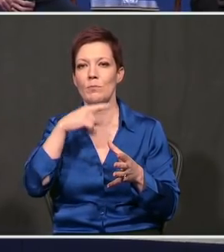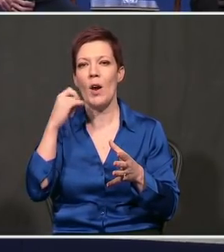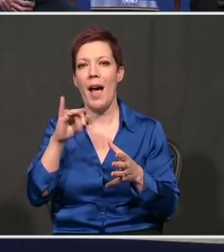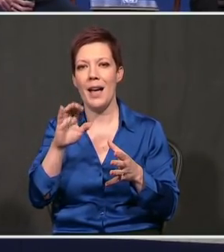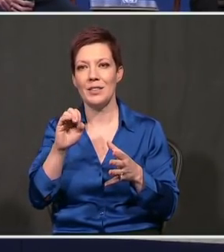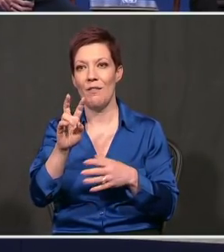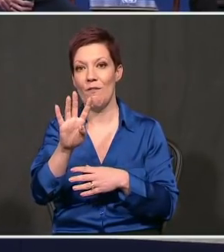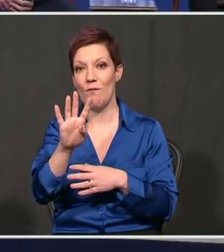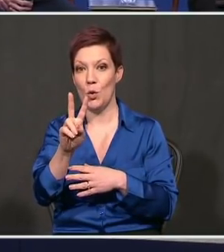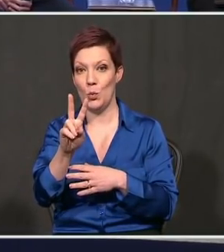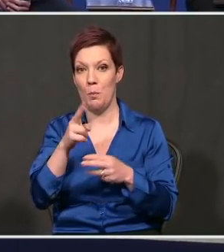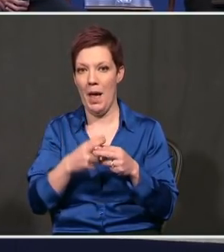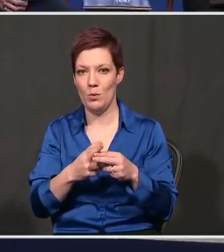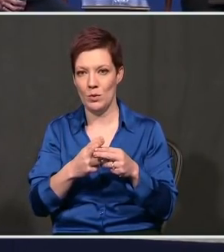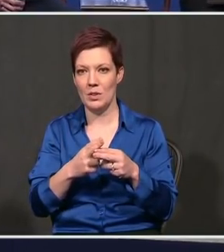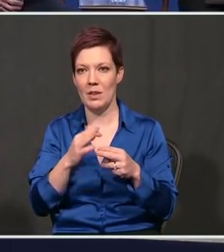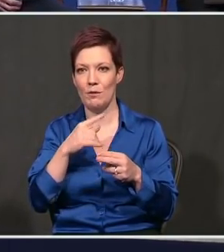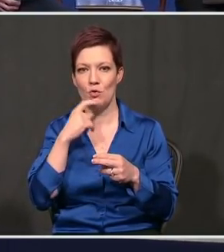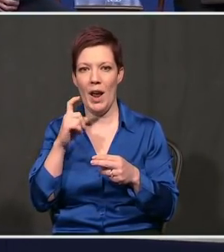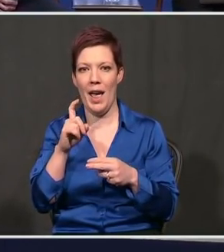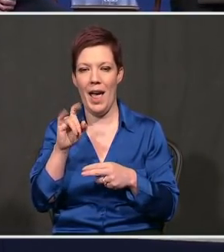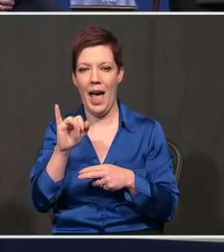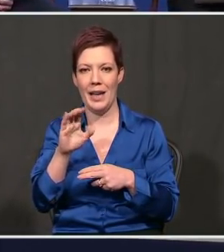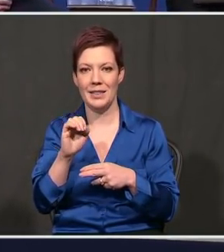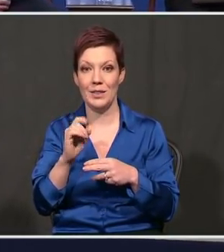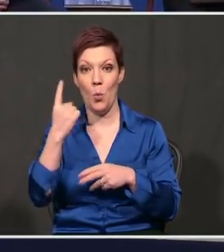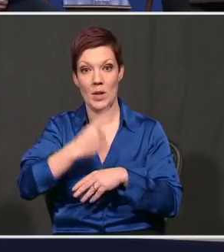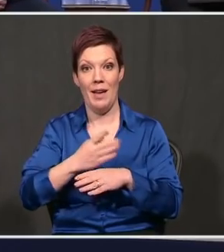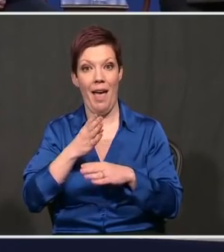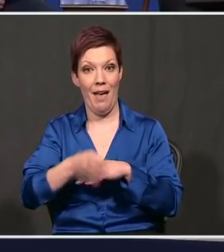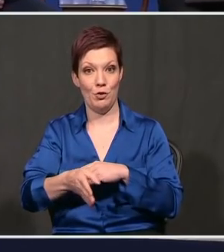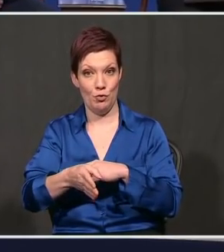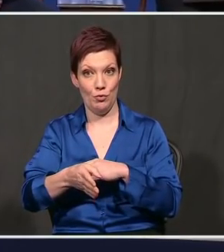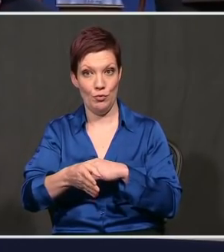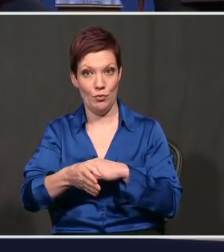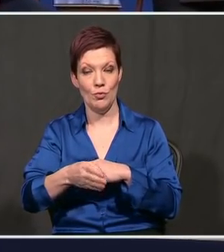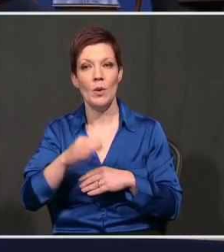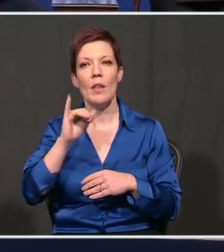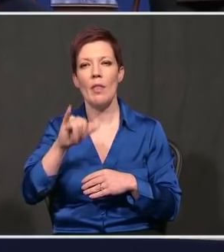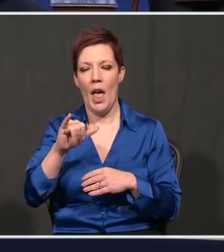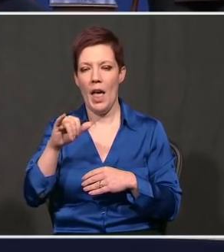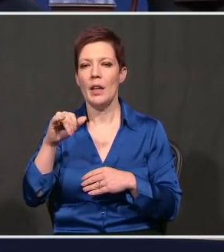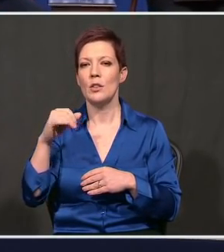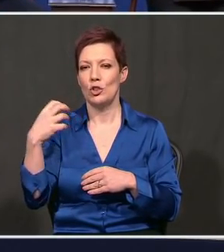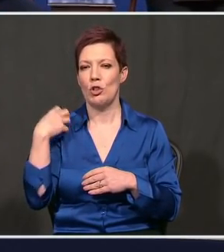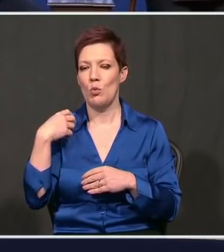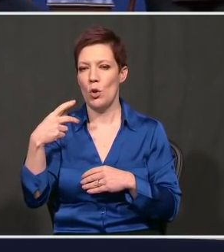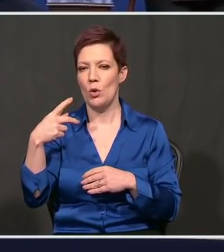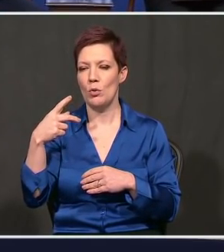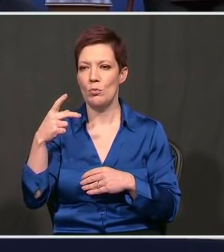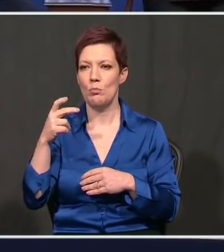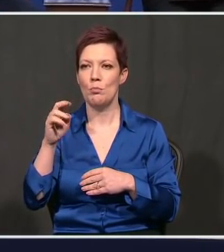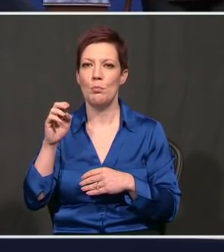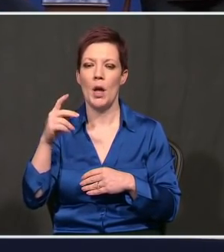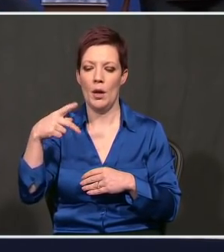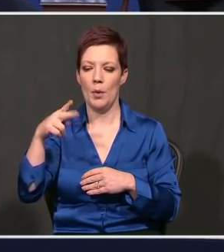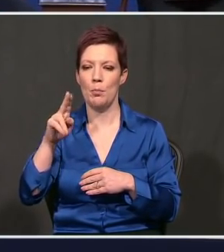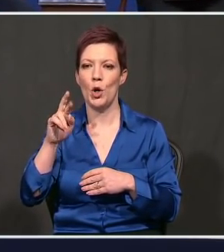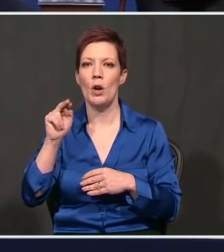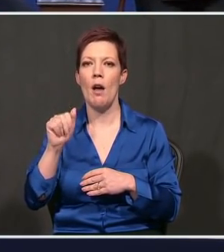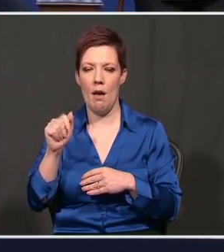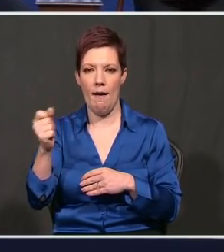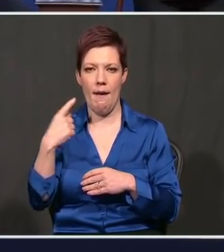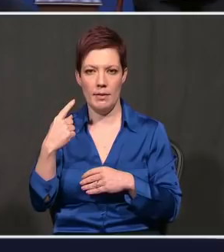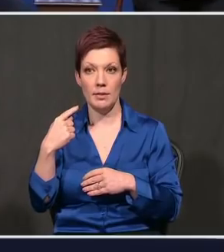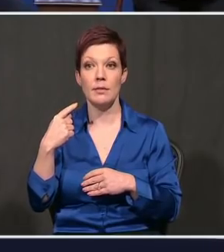42 pounds of dry ice, the day after. This has been something that General Pern has asked for, something we've designed, and we're prepared to do